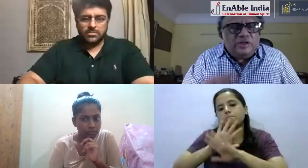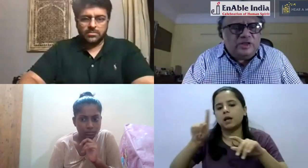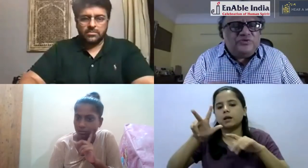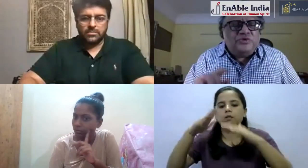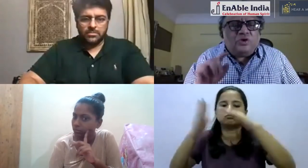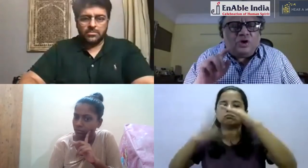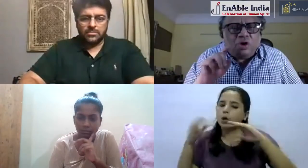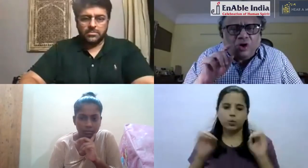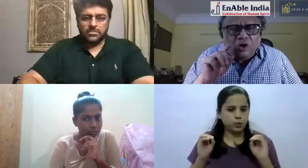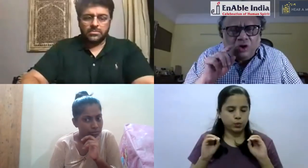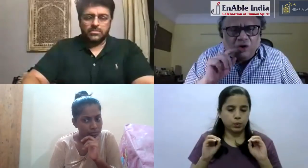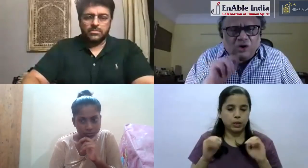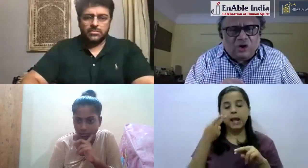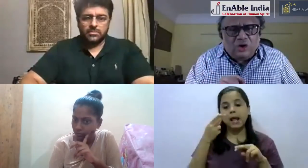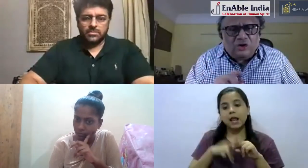If